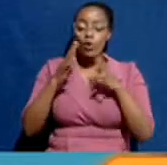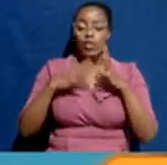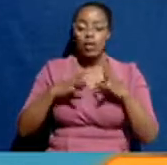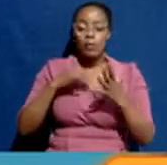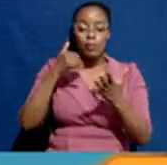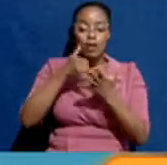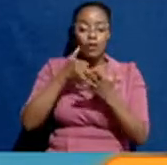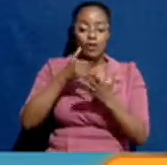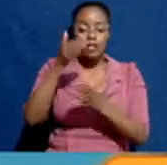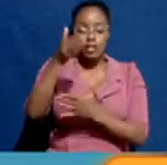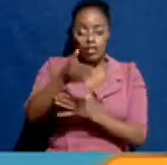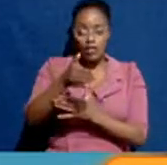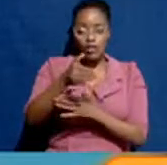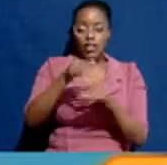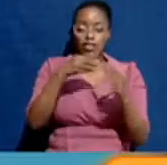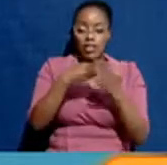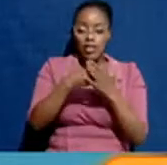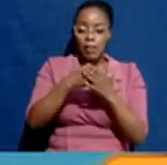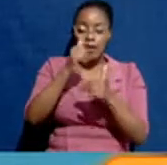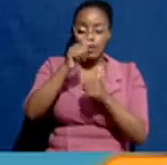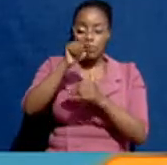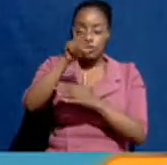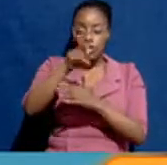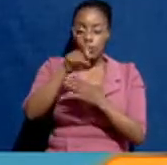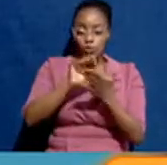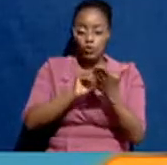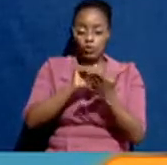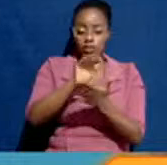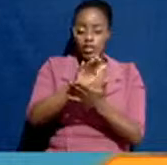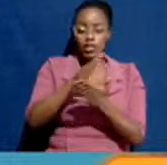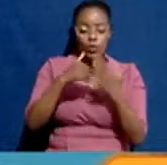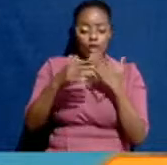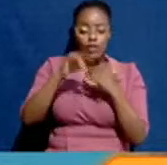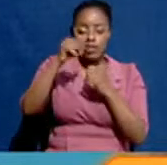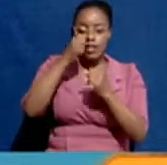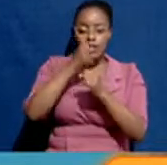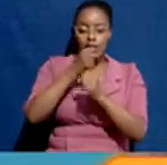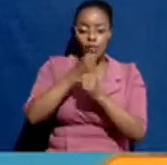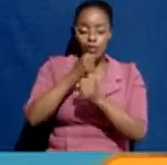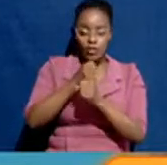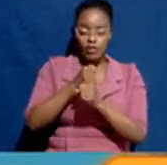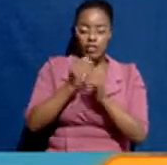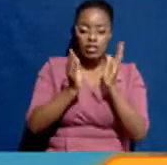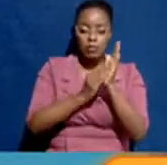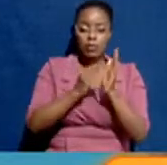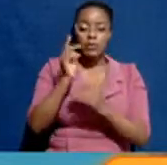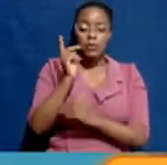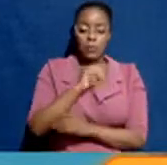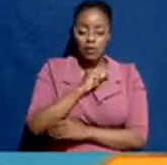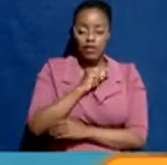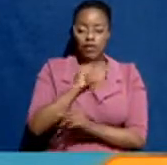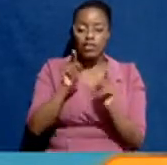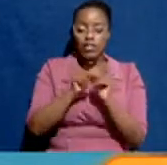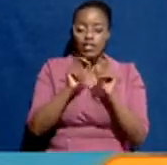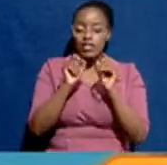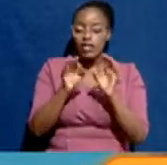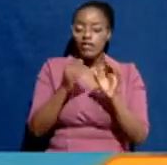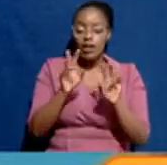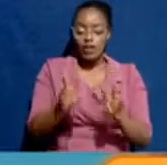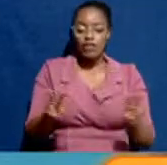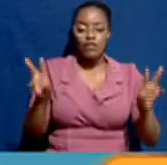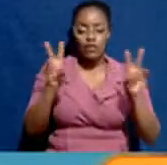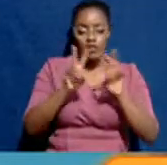behind, and the monies that were supposed to do whatever they're supposed to do are actually doing it, and if there is value for